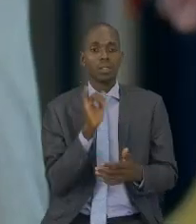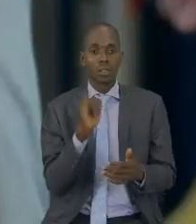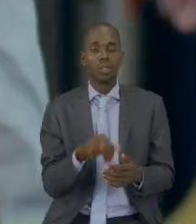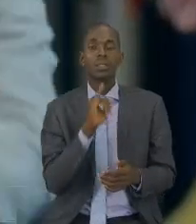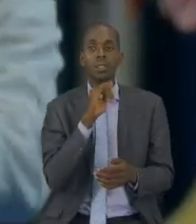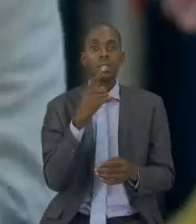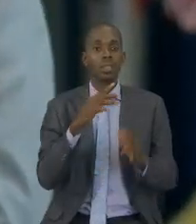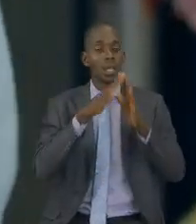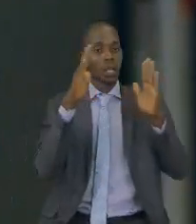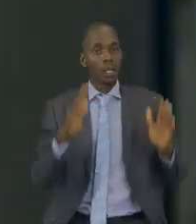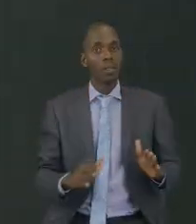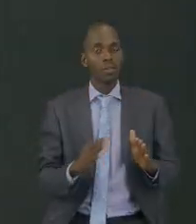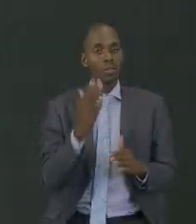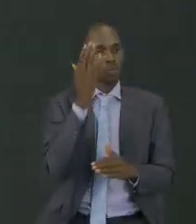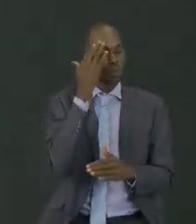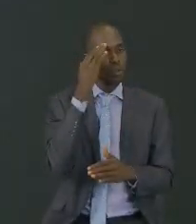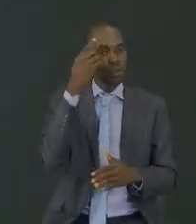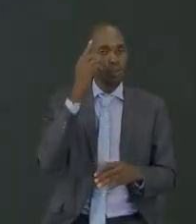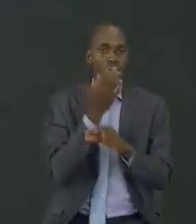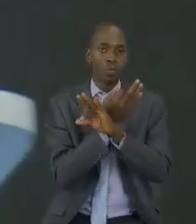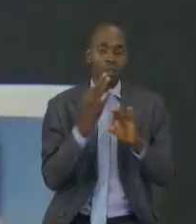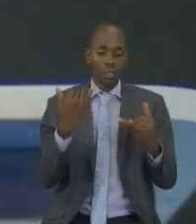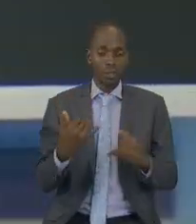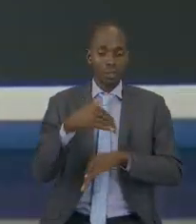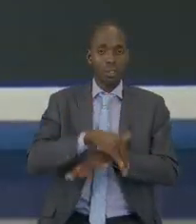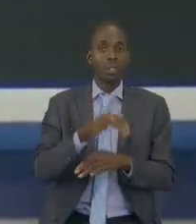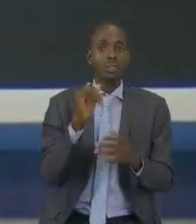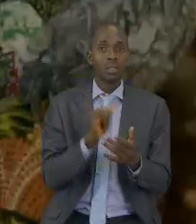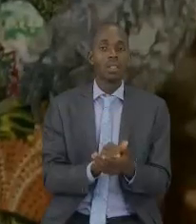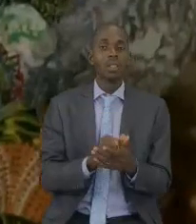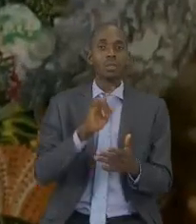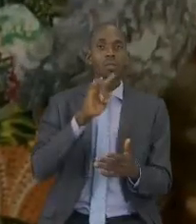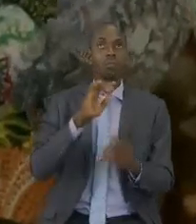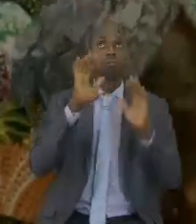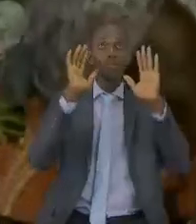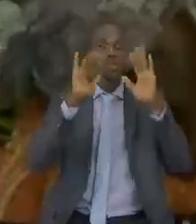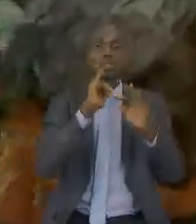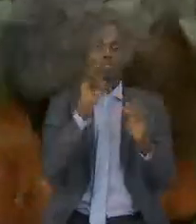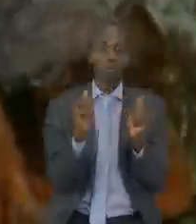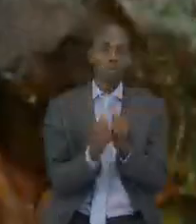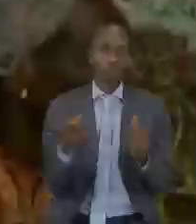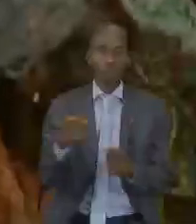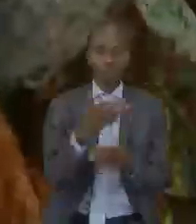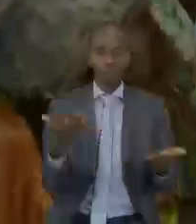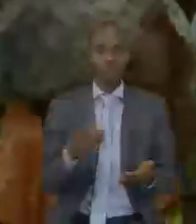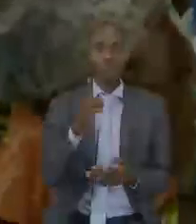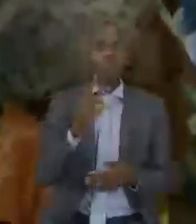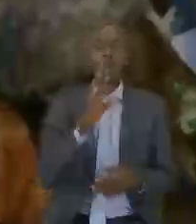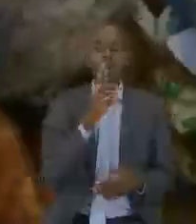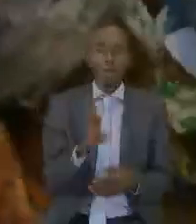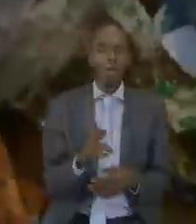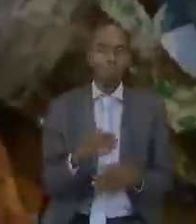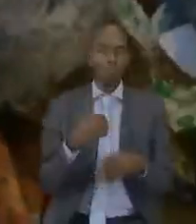for freedom." And tonight, the sign is here with you. You are marked for